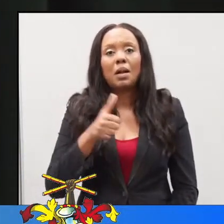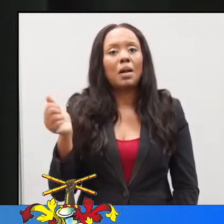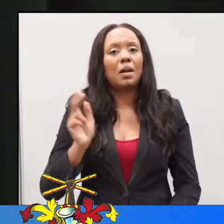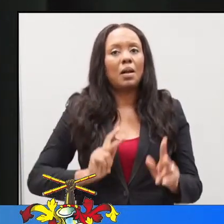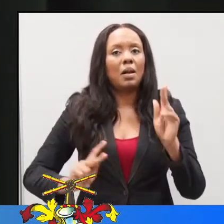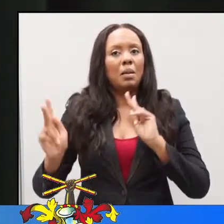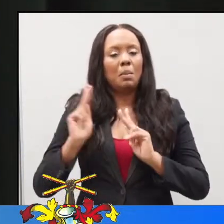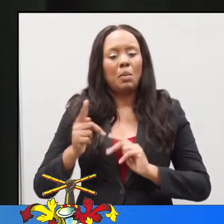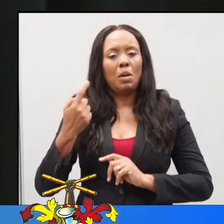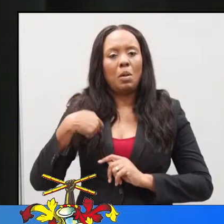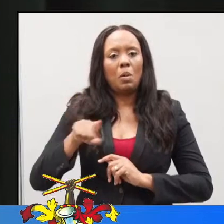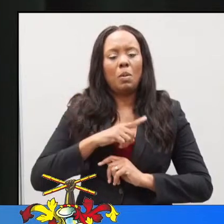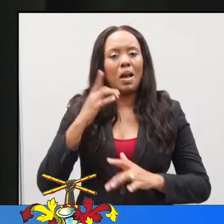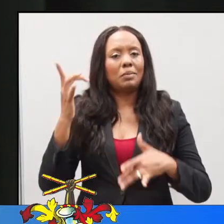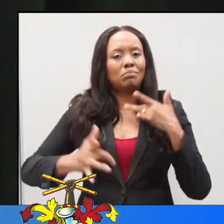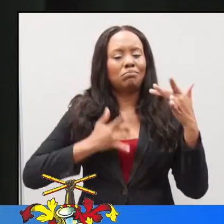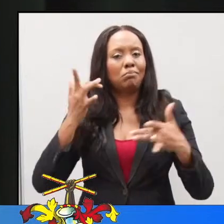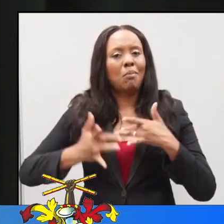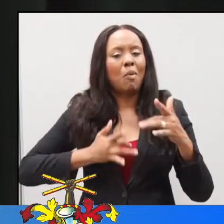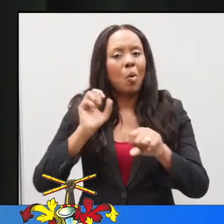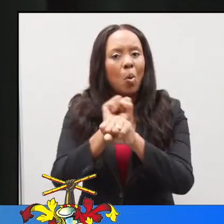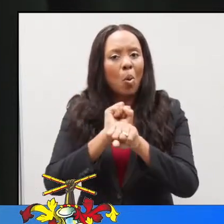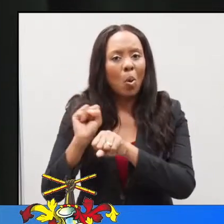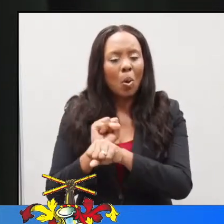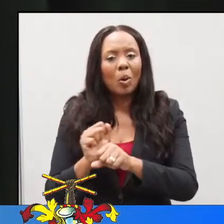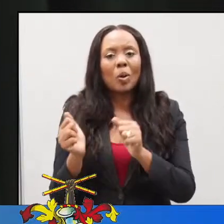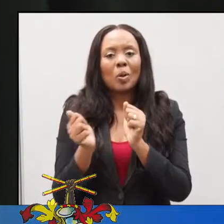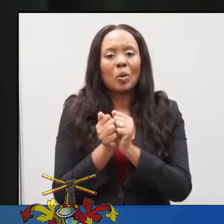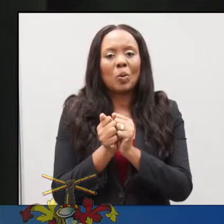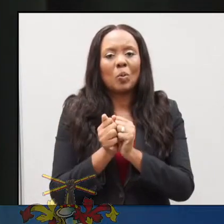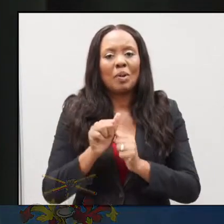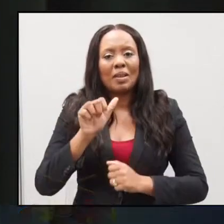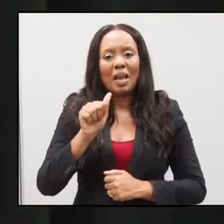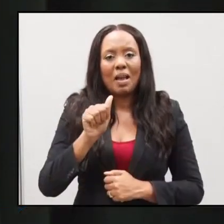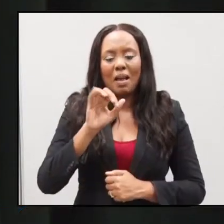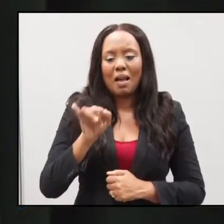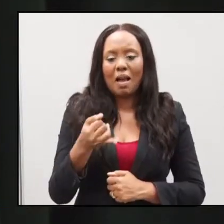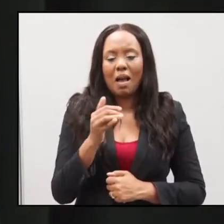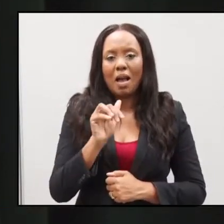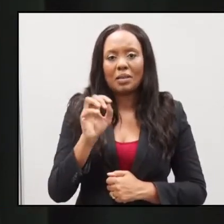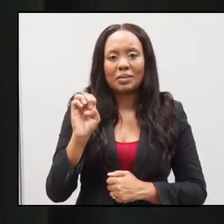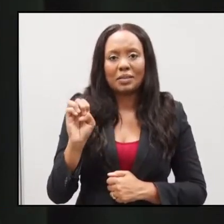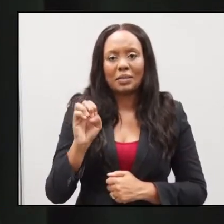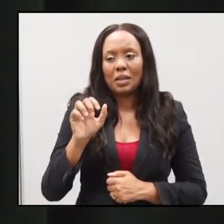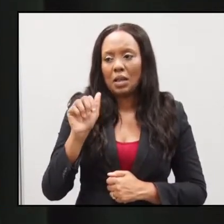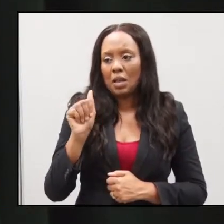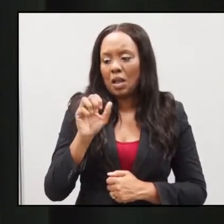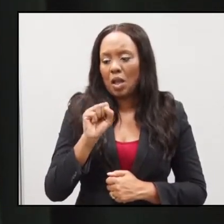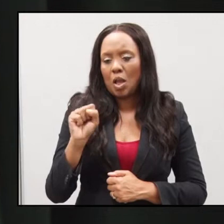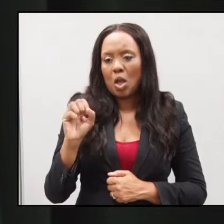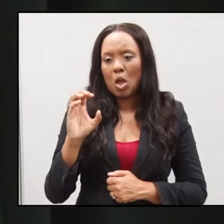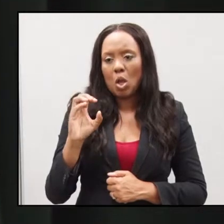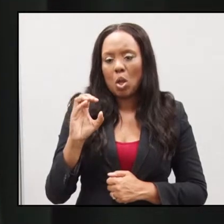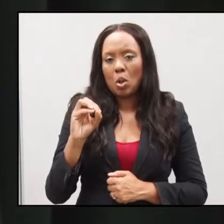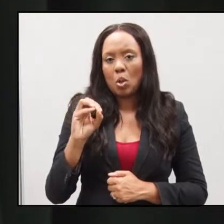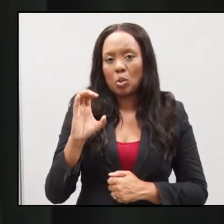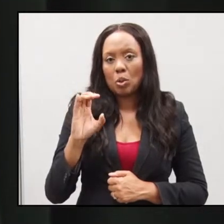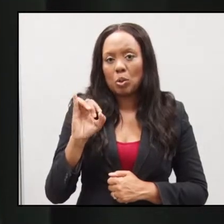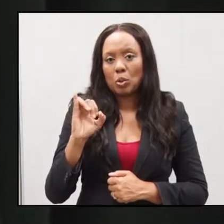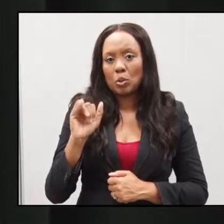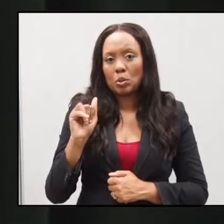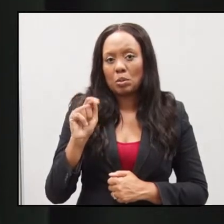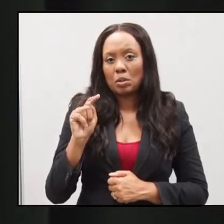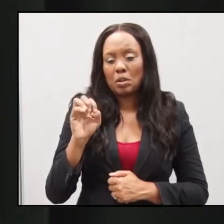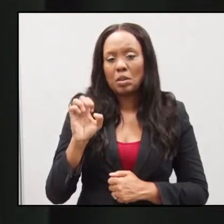very excited to be working both with Ajay Associates and with our colleagues here in Barbados to assist in the